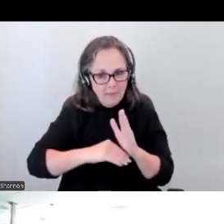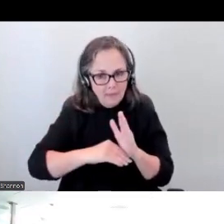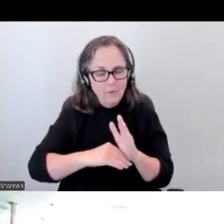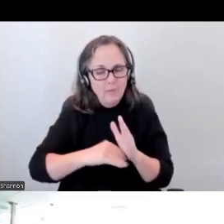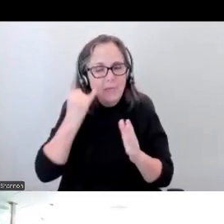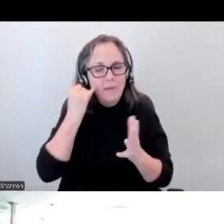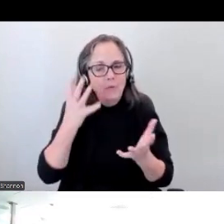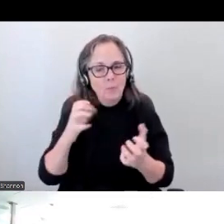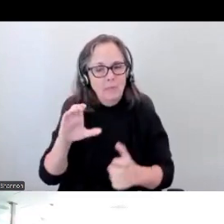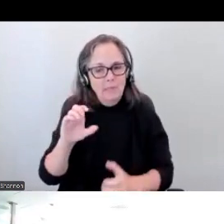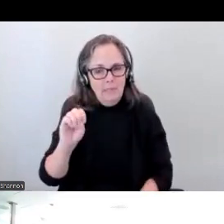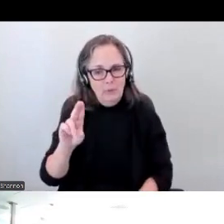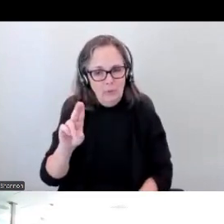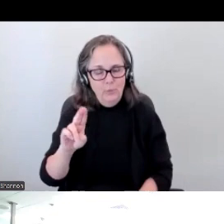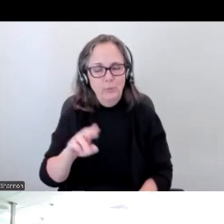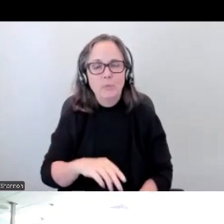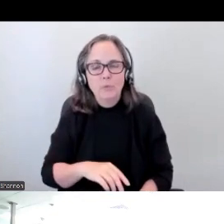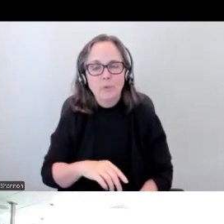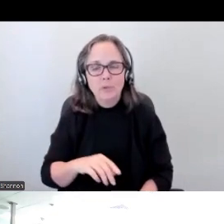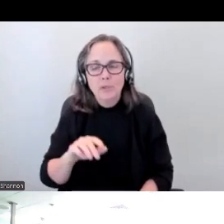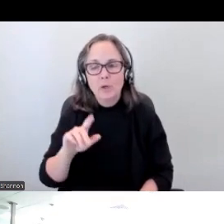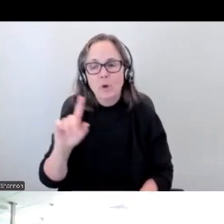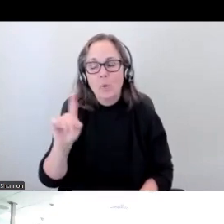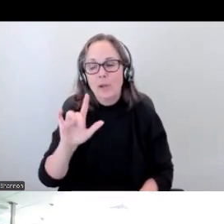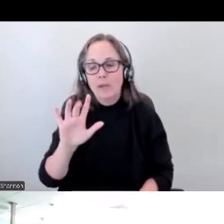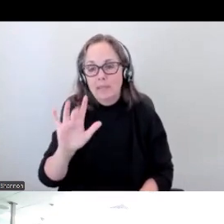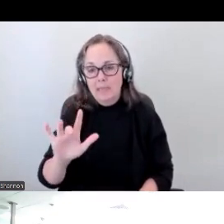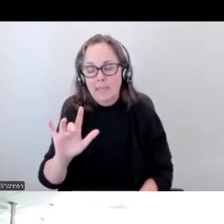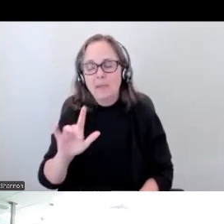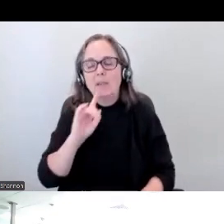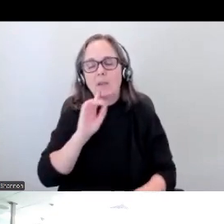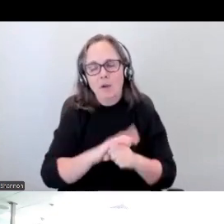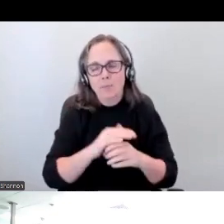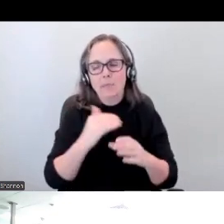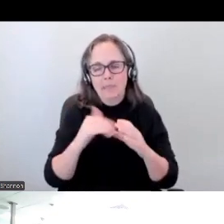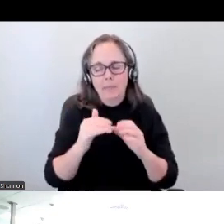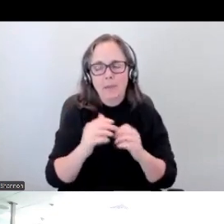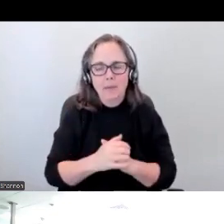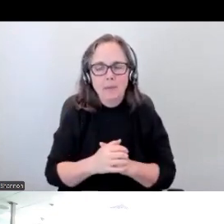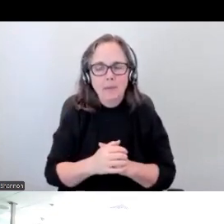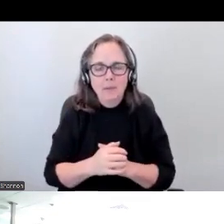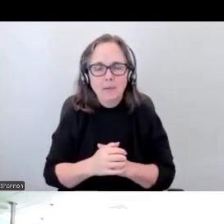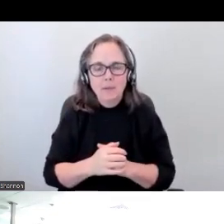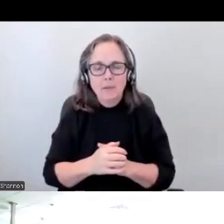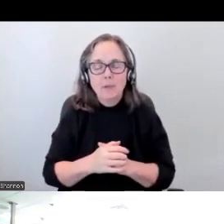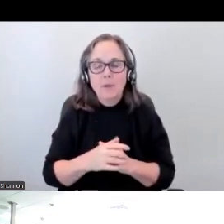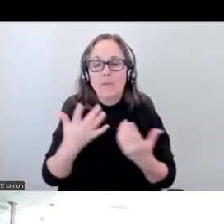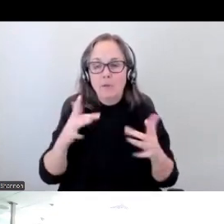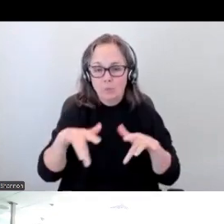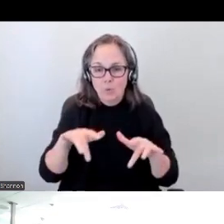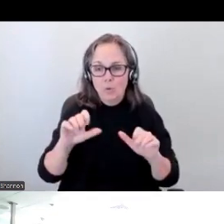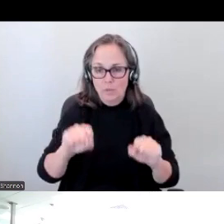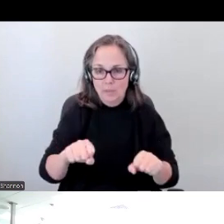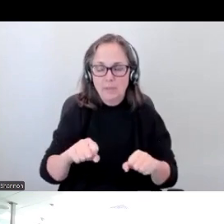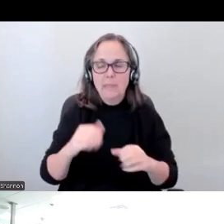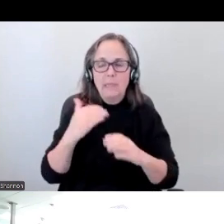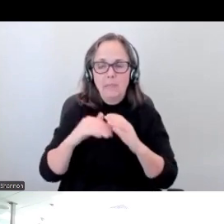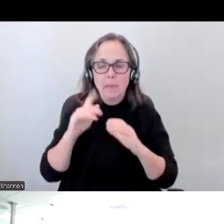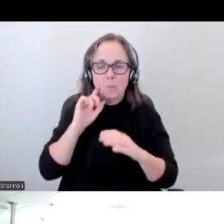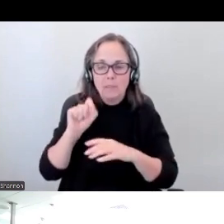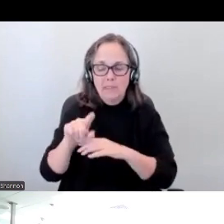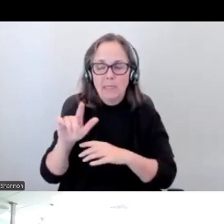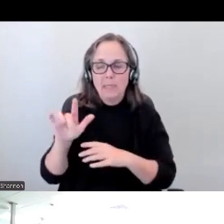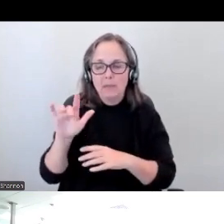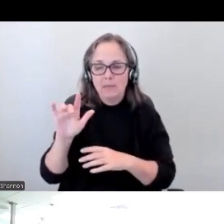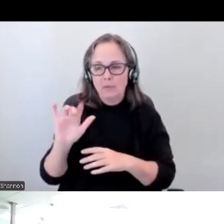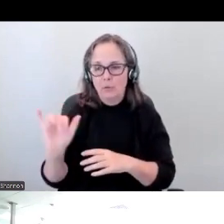continuing education credit. The link is in your webinar confirmation email. So the webinar has been recorded An email will be sent with the link to the video